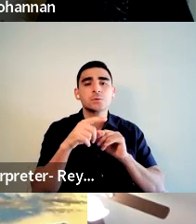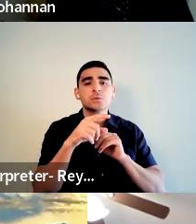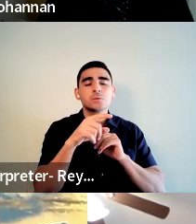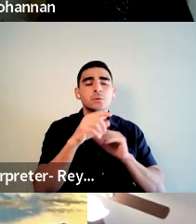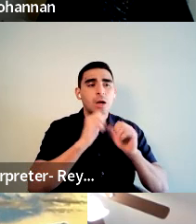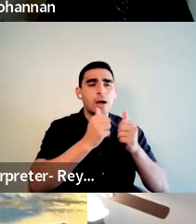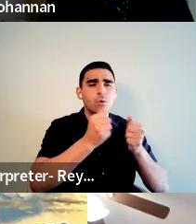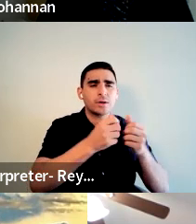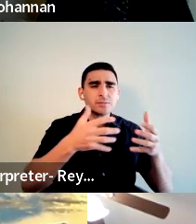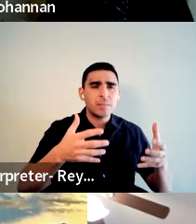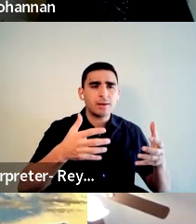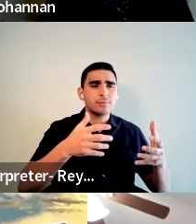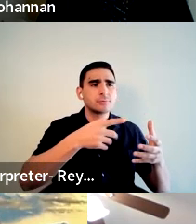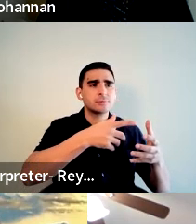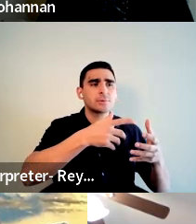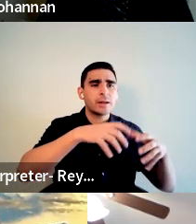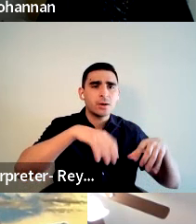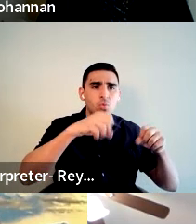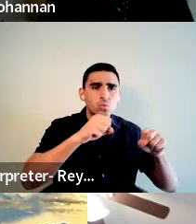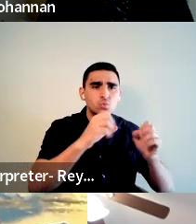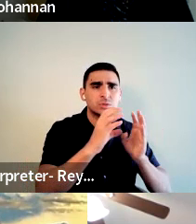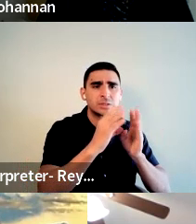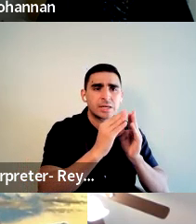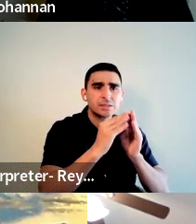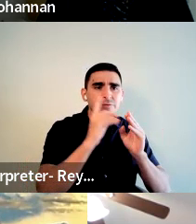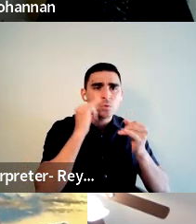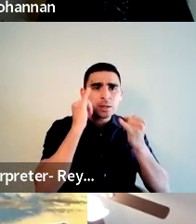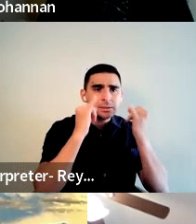expanding and holding different sessions and ideas.